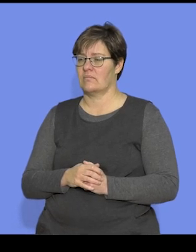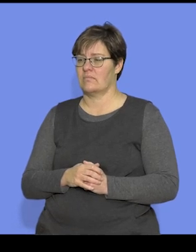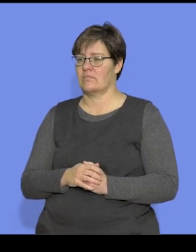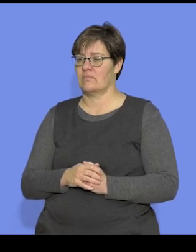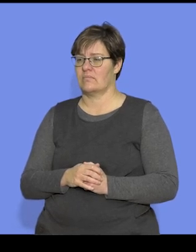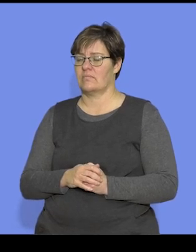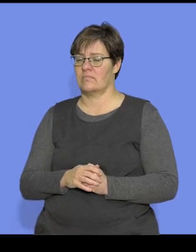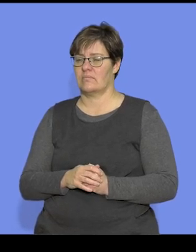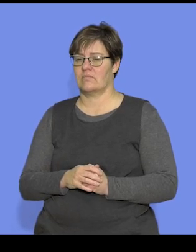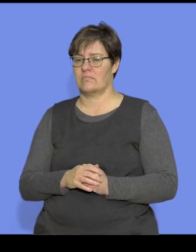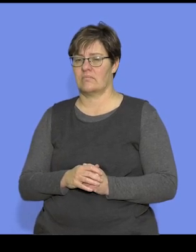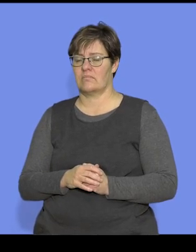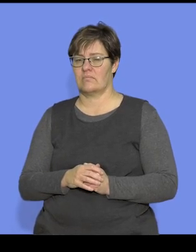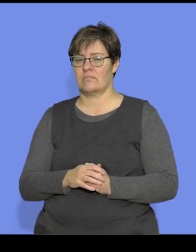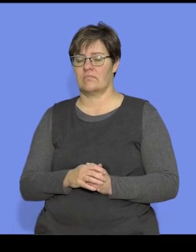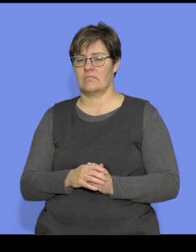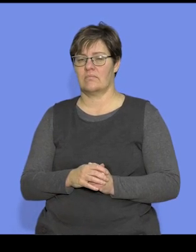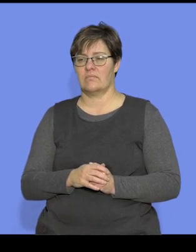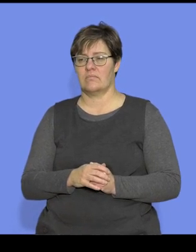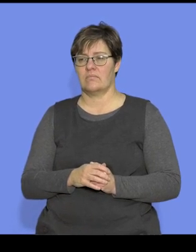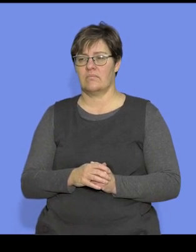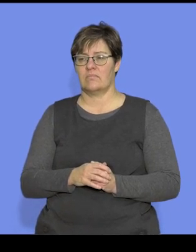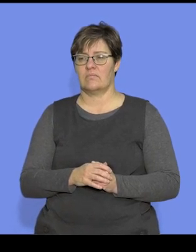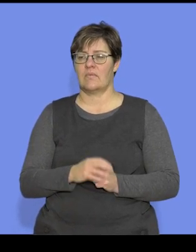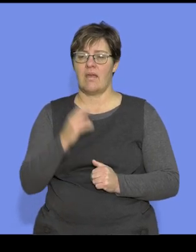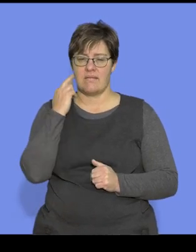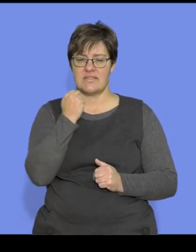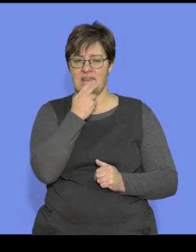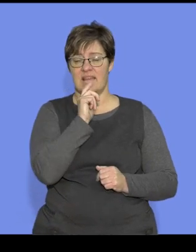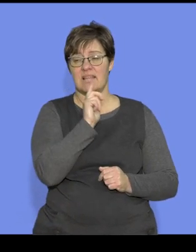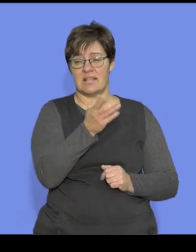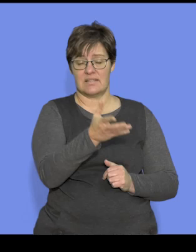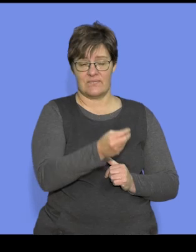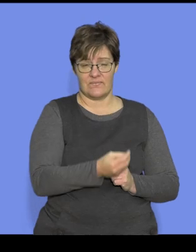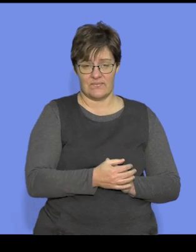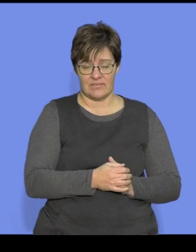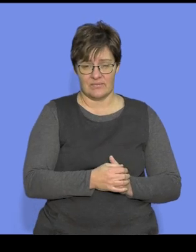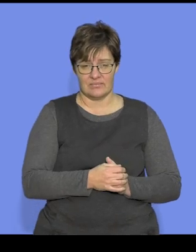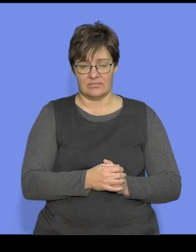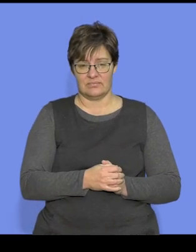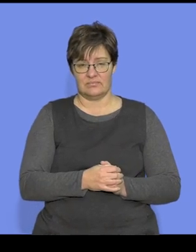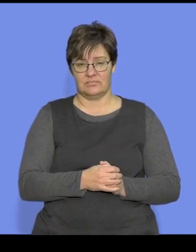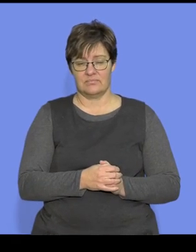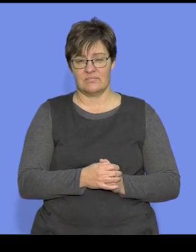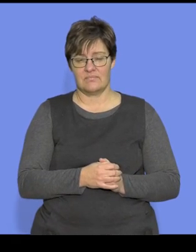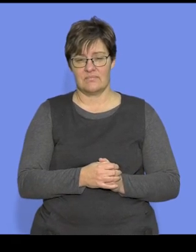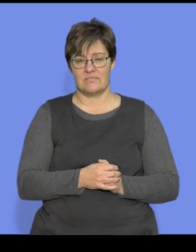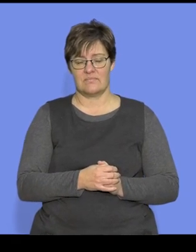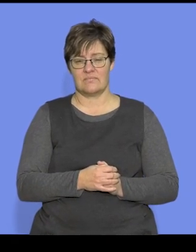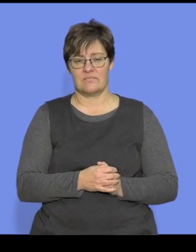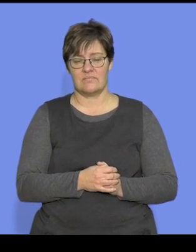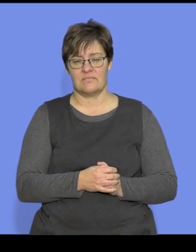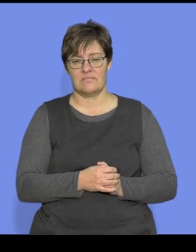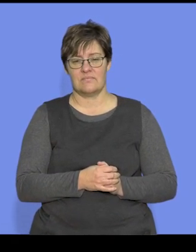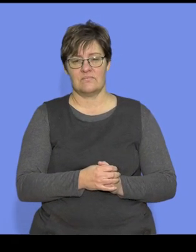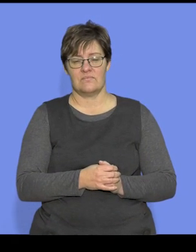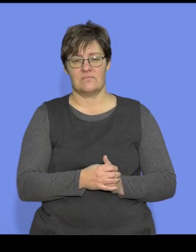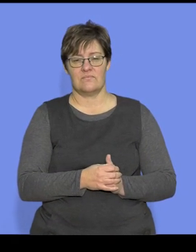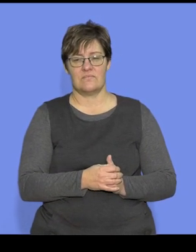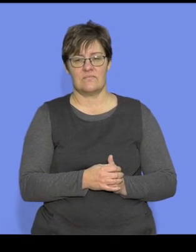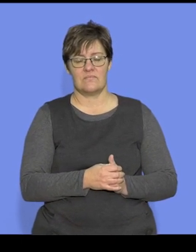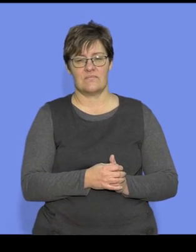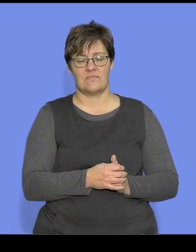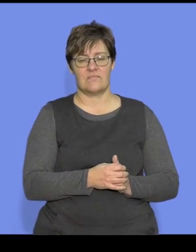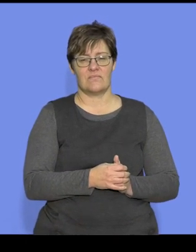the cubic centimeters, so there's your answer. Nice answer over there. Right,